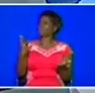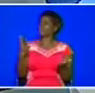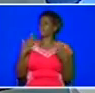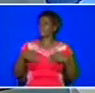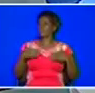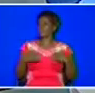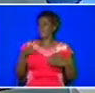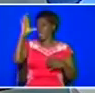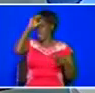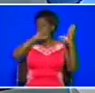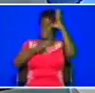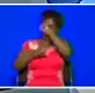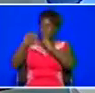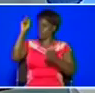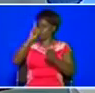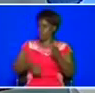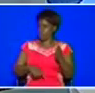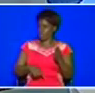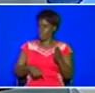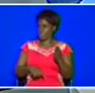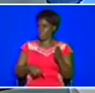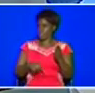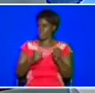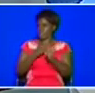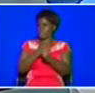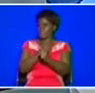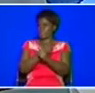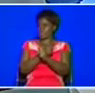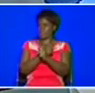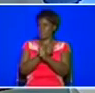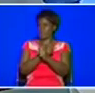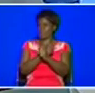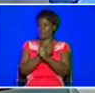Uh-huh. The presumption is that you're much safer than